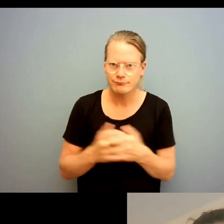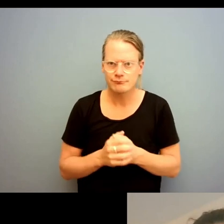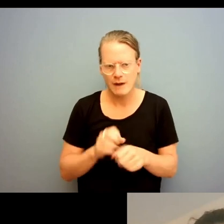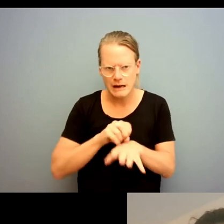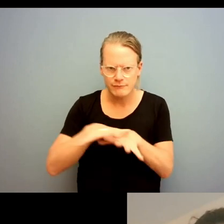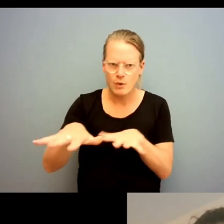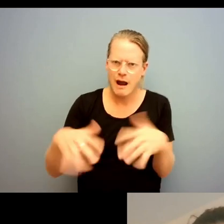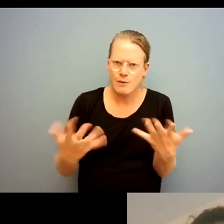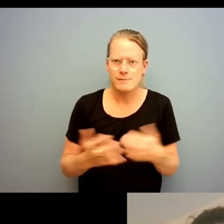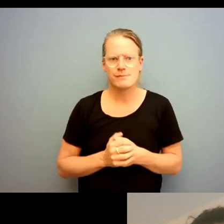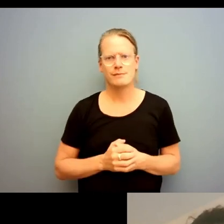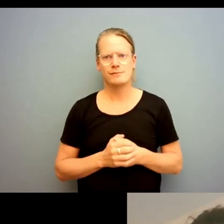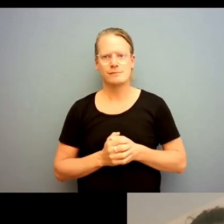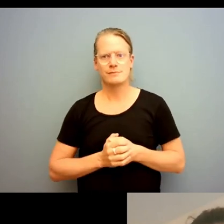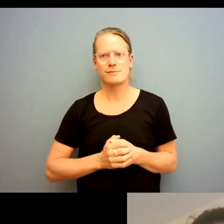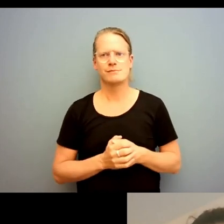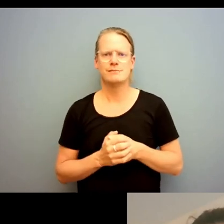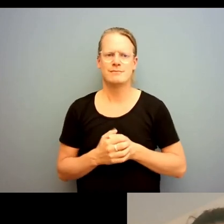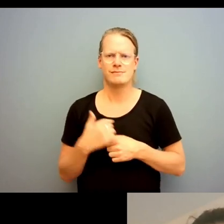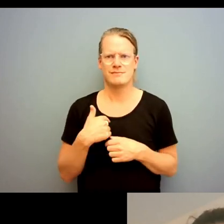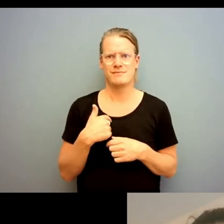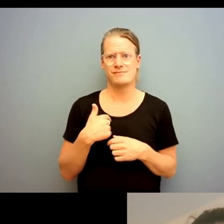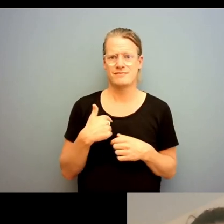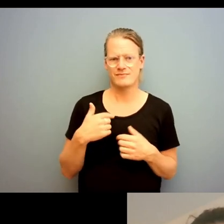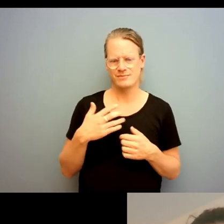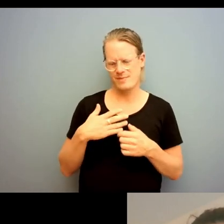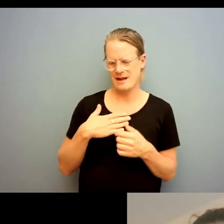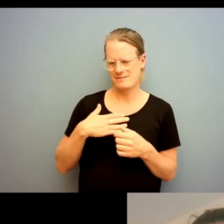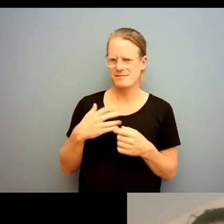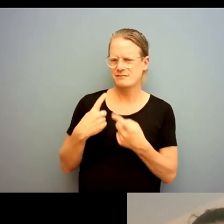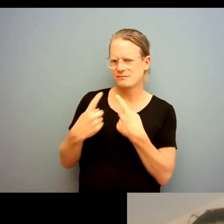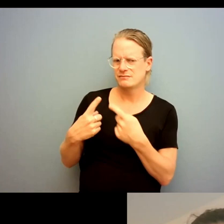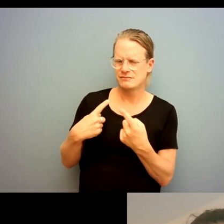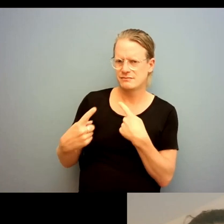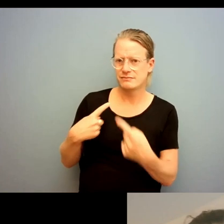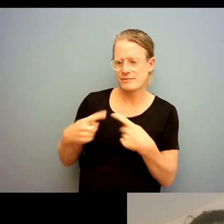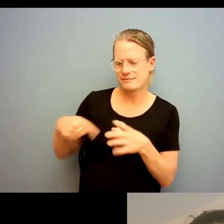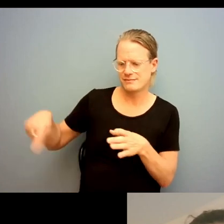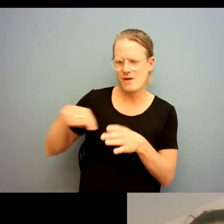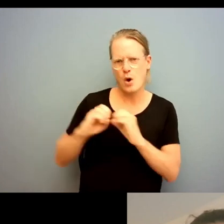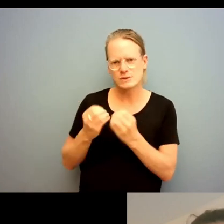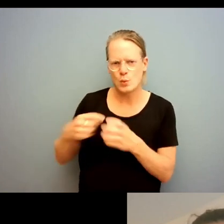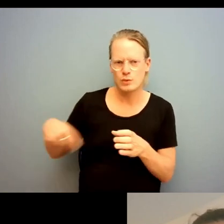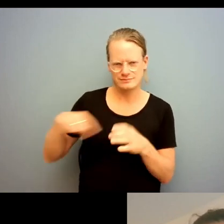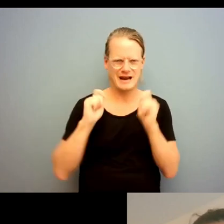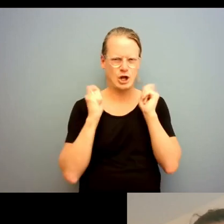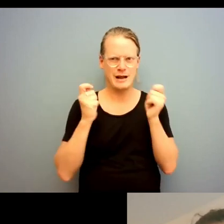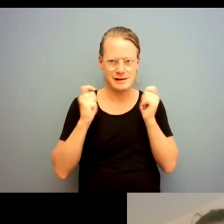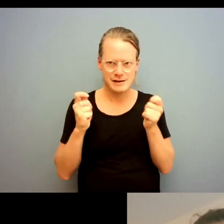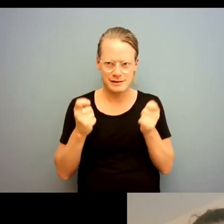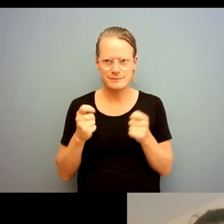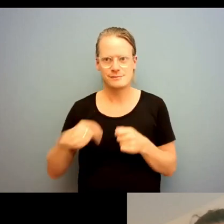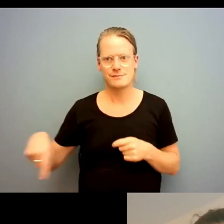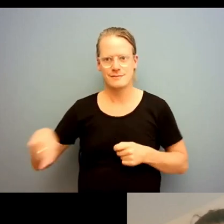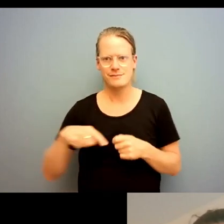I know I talked to some representatives from organizations in Greenland a couple of years ago, and then there